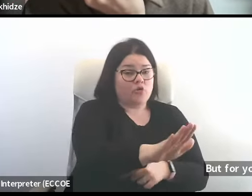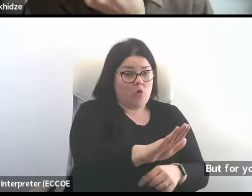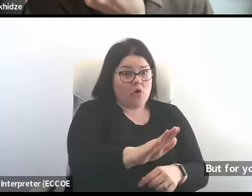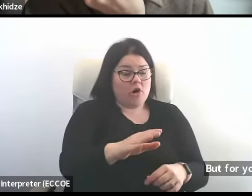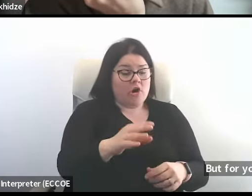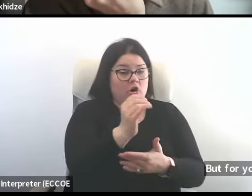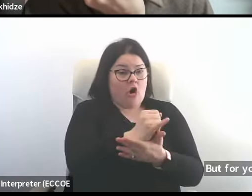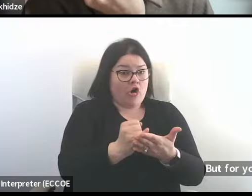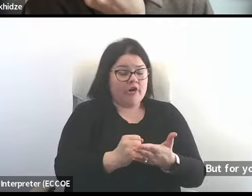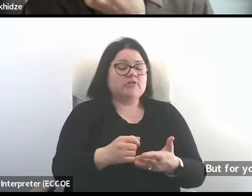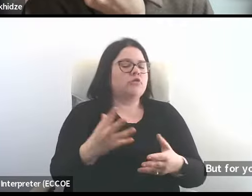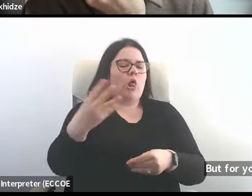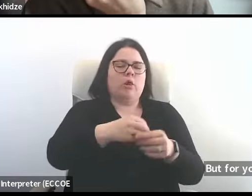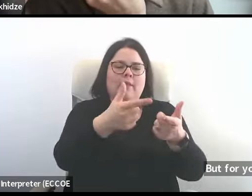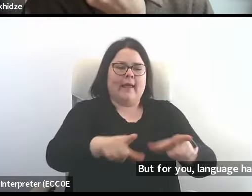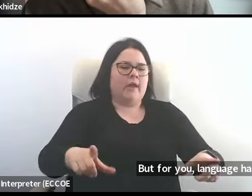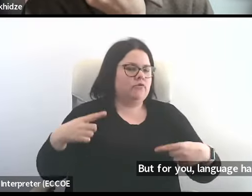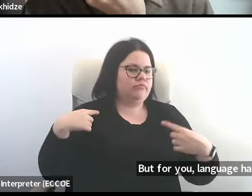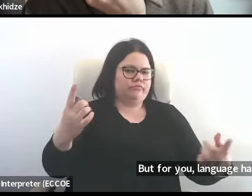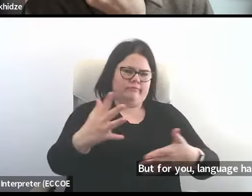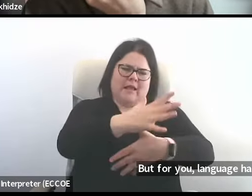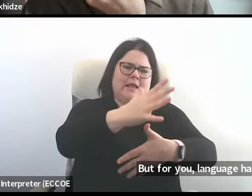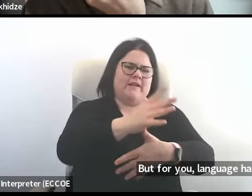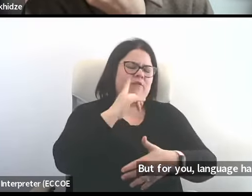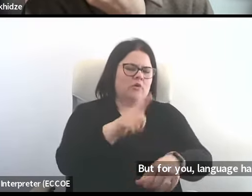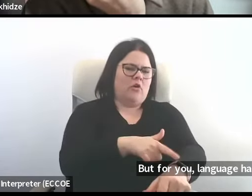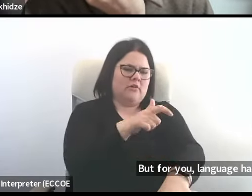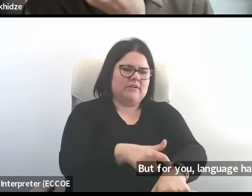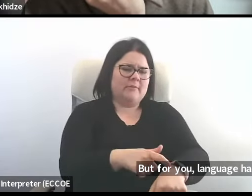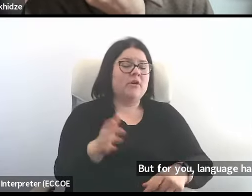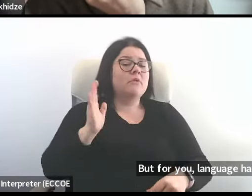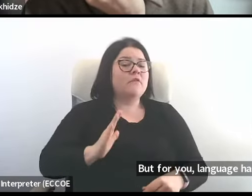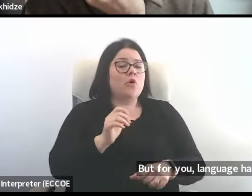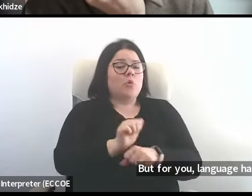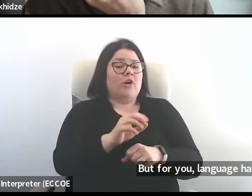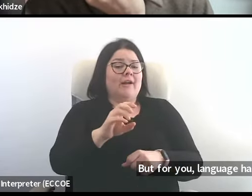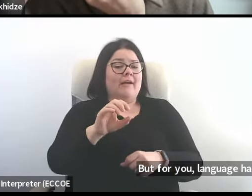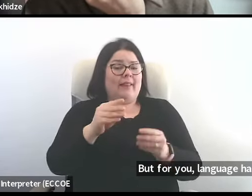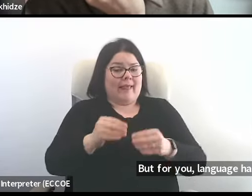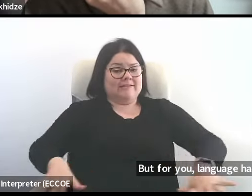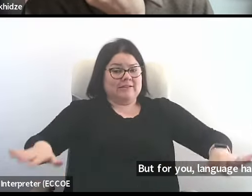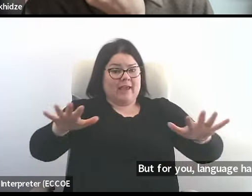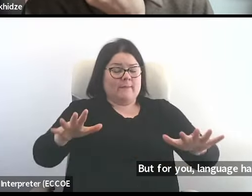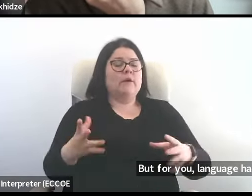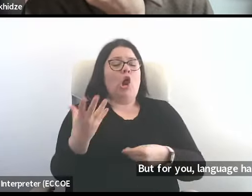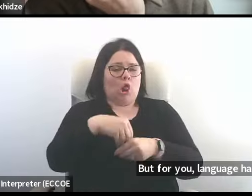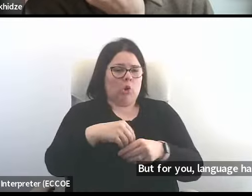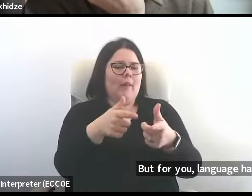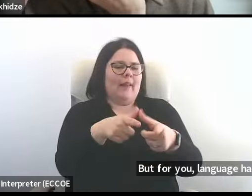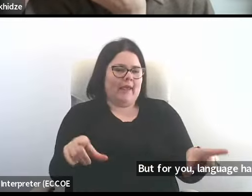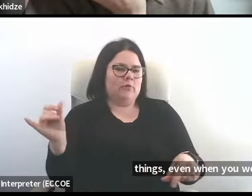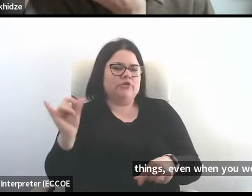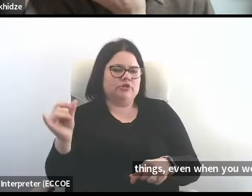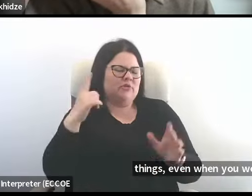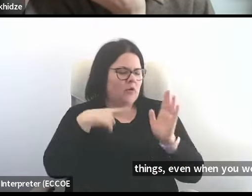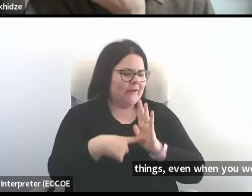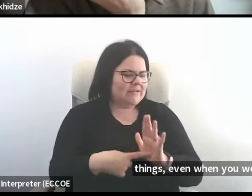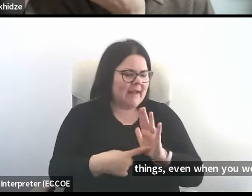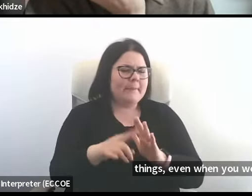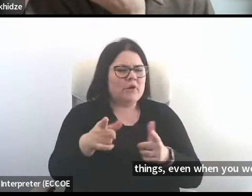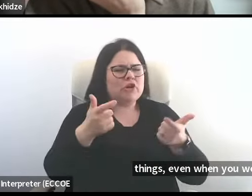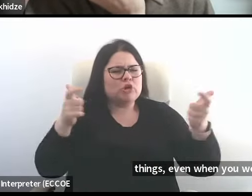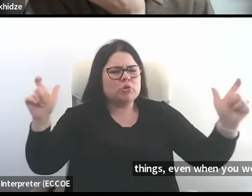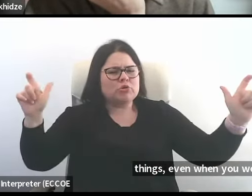been one of main things. Even when you worked in landscape, there are so many works where you produce, for example, those